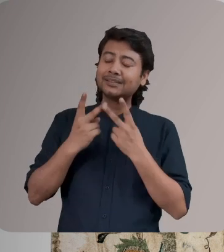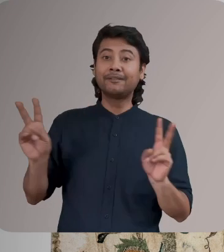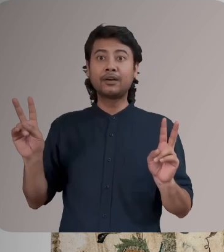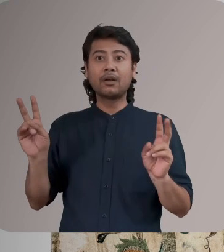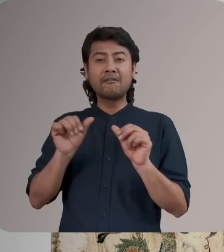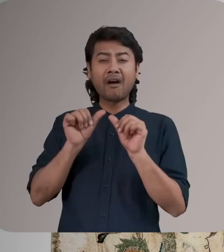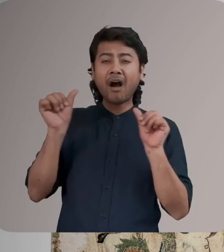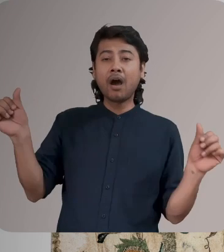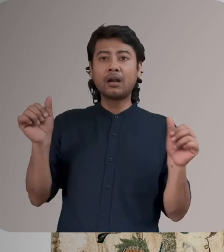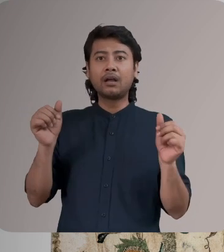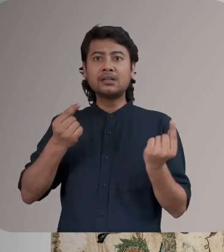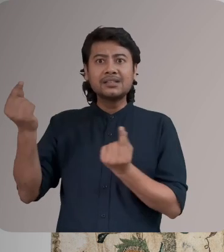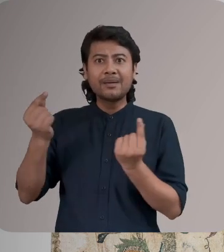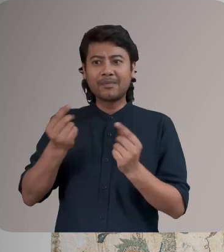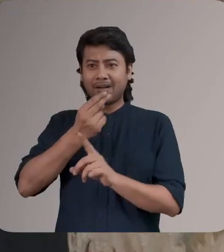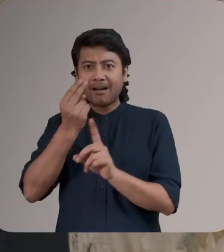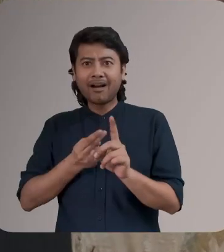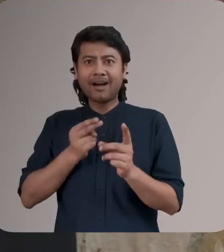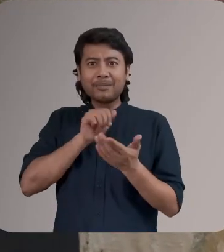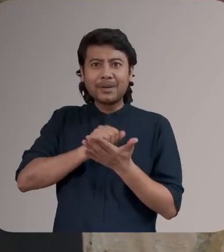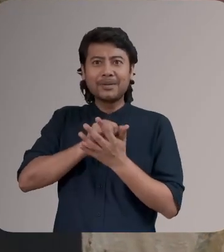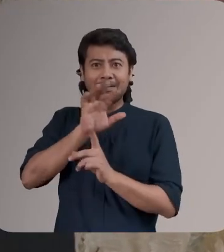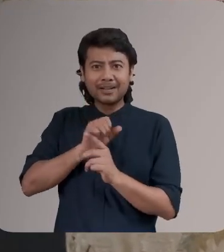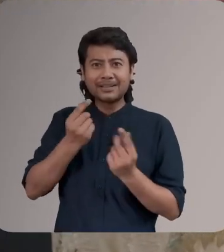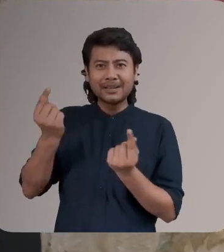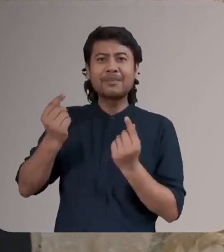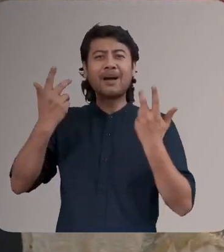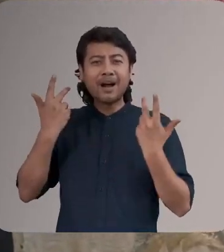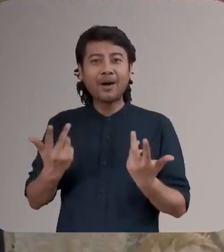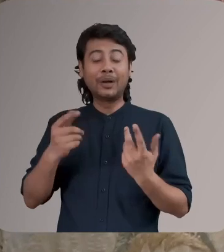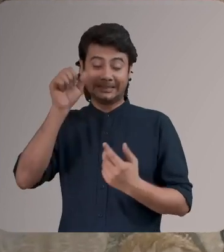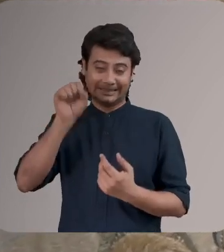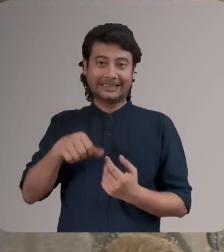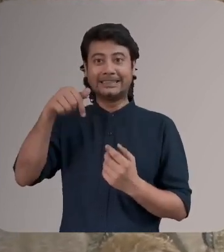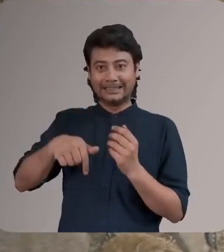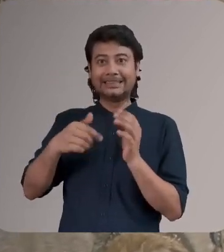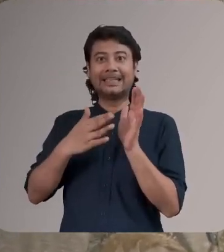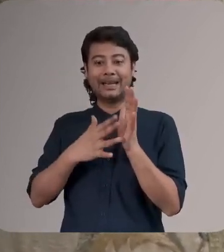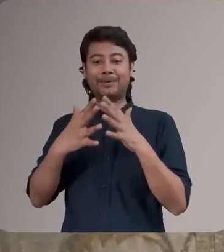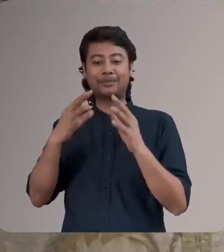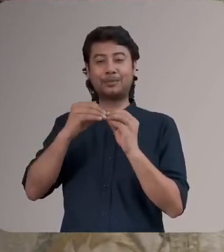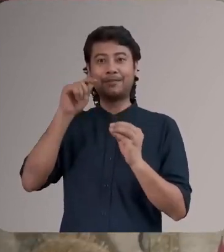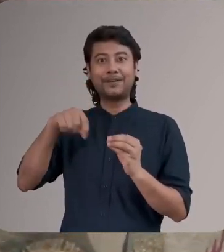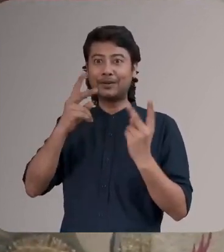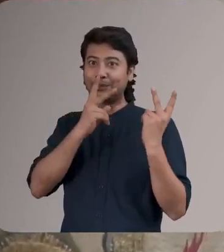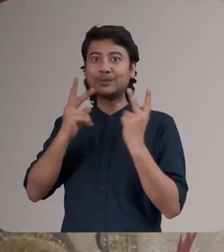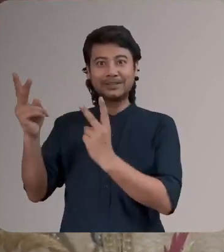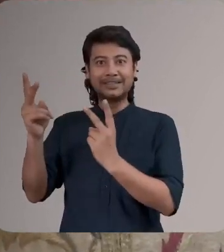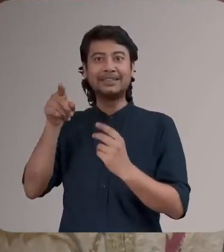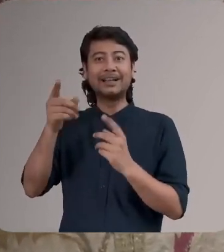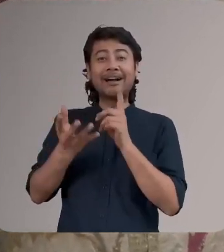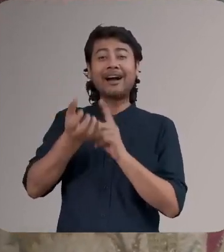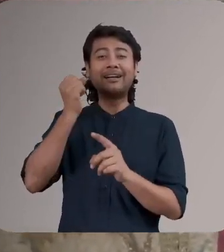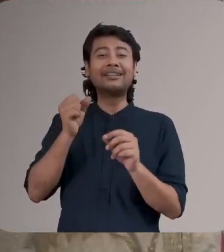by hundreds of kilometers, have in common? In this episode of Museums Without Borders, we'll find that the surprising